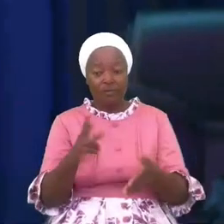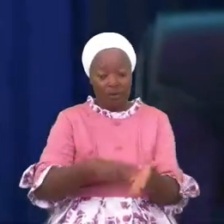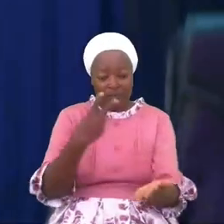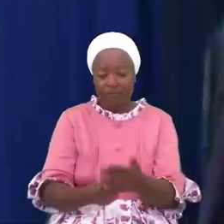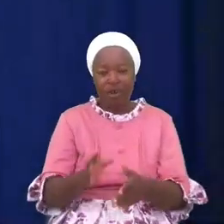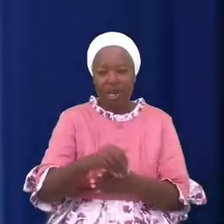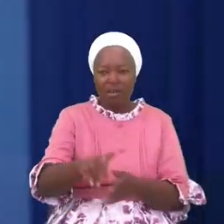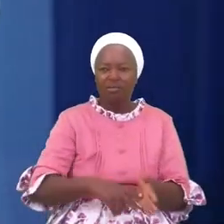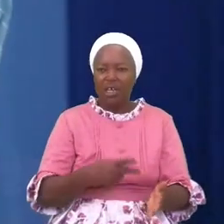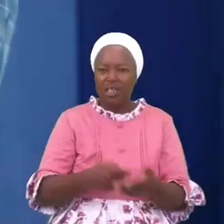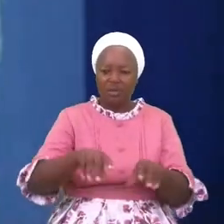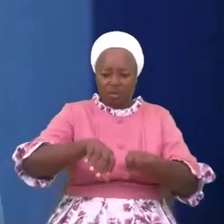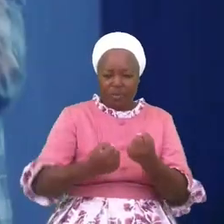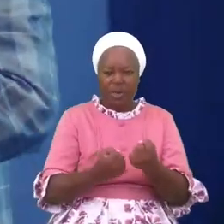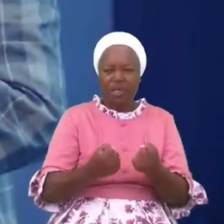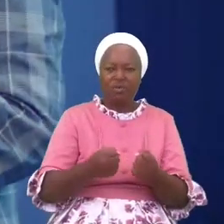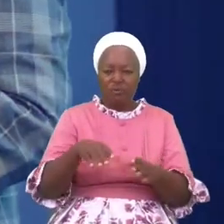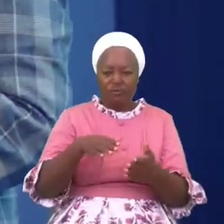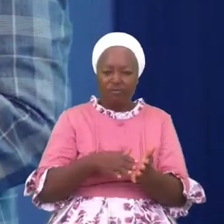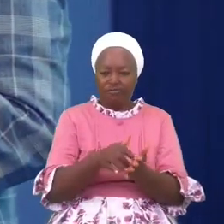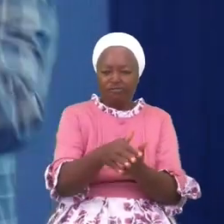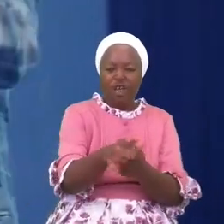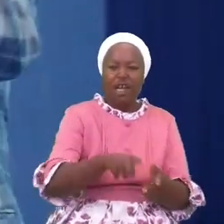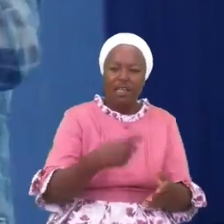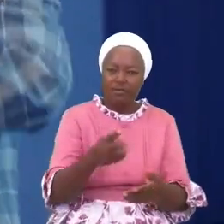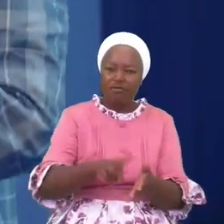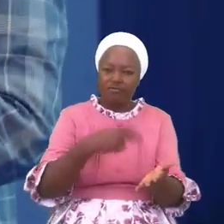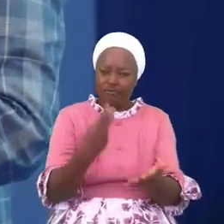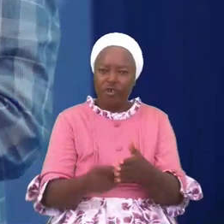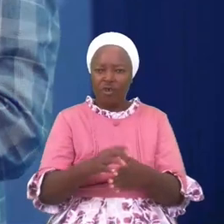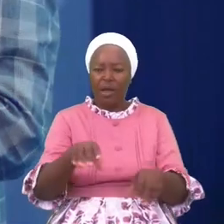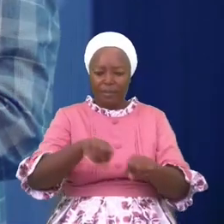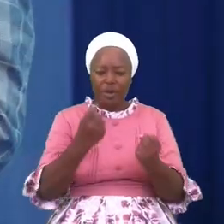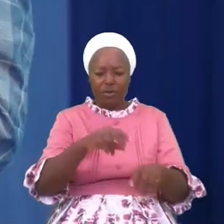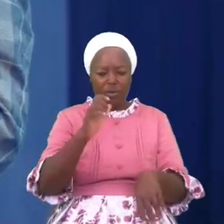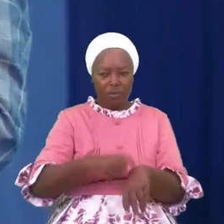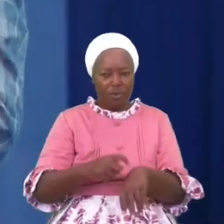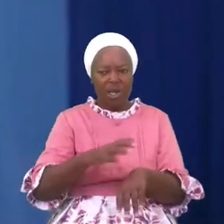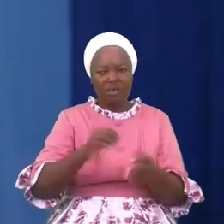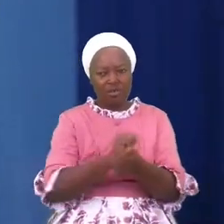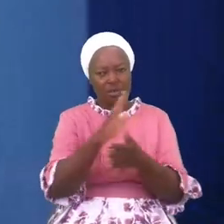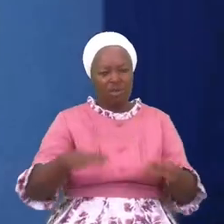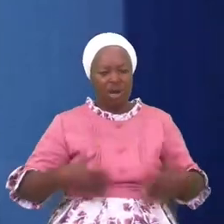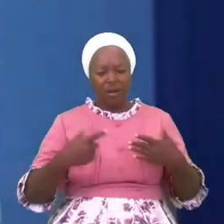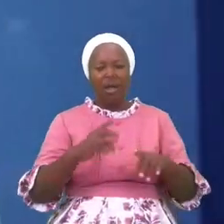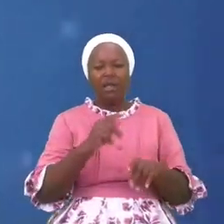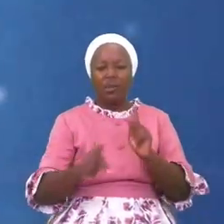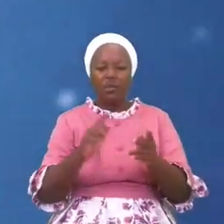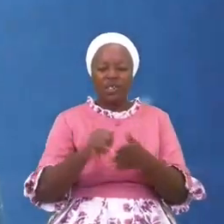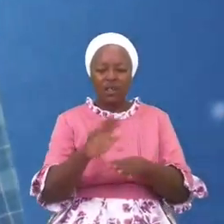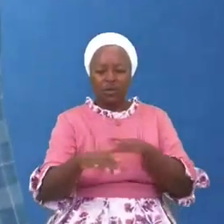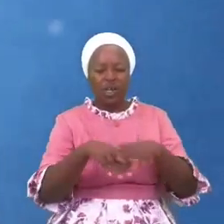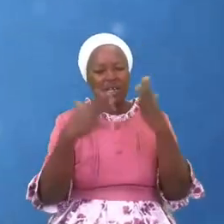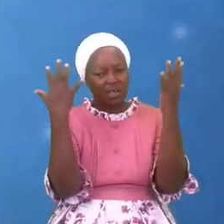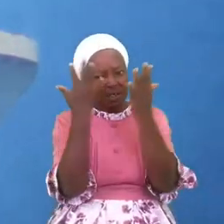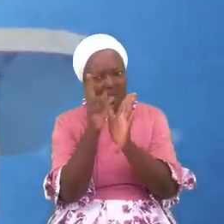The people that walked in darkness, now they have seen the light. Even when you are walking in total